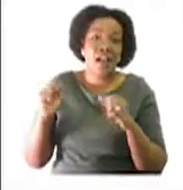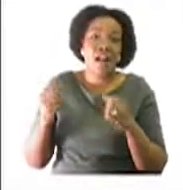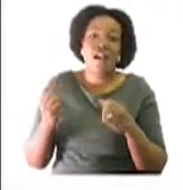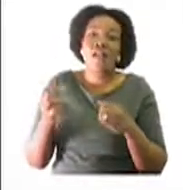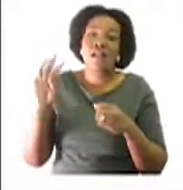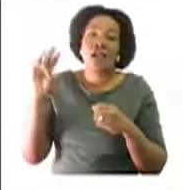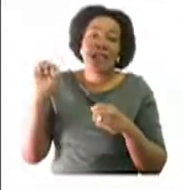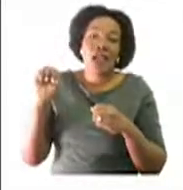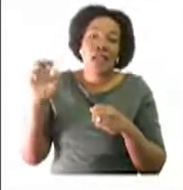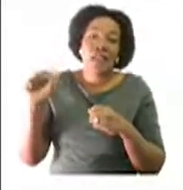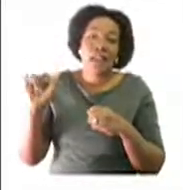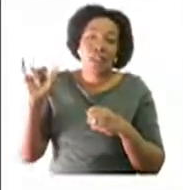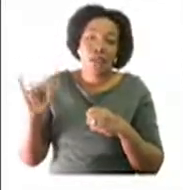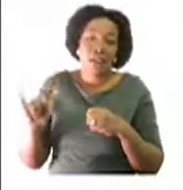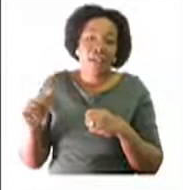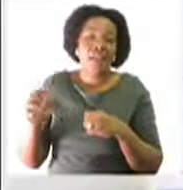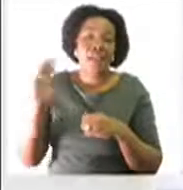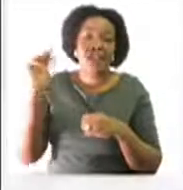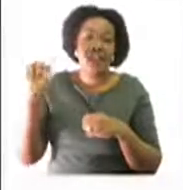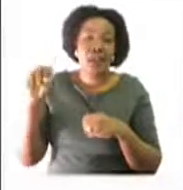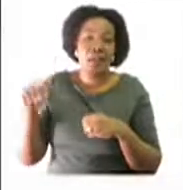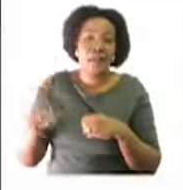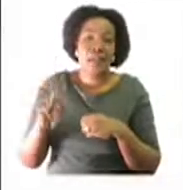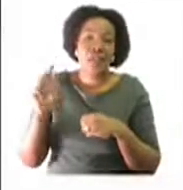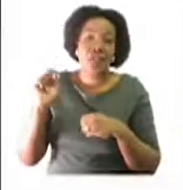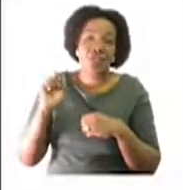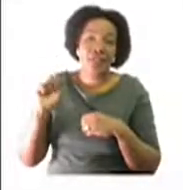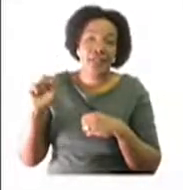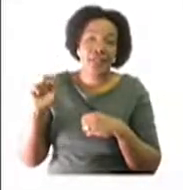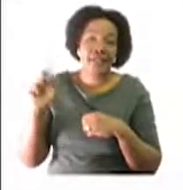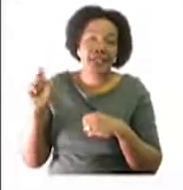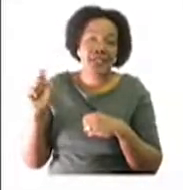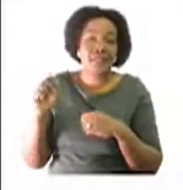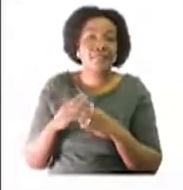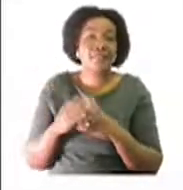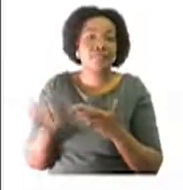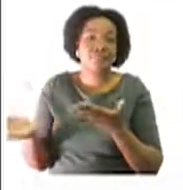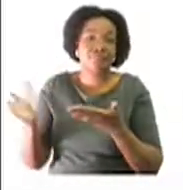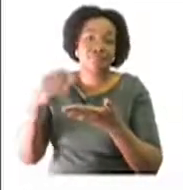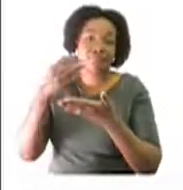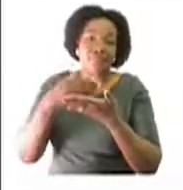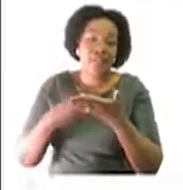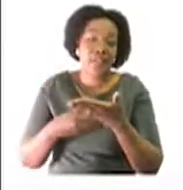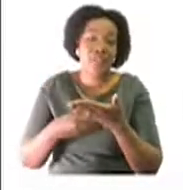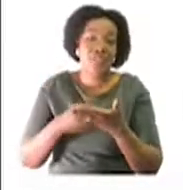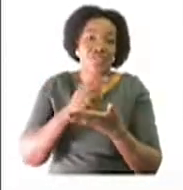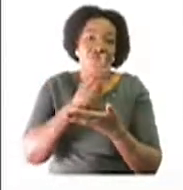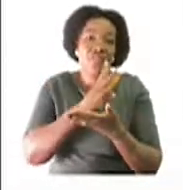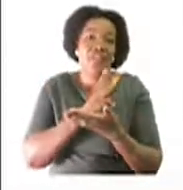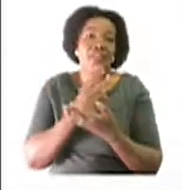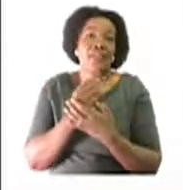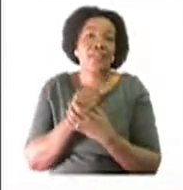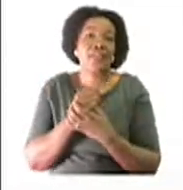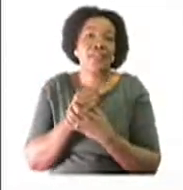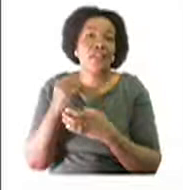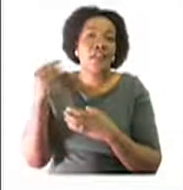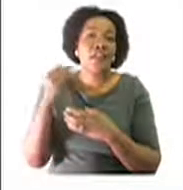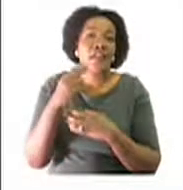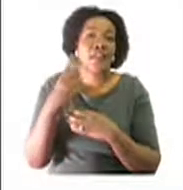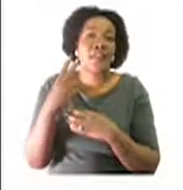Now I would like for you to turn to page 15. Now we have on grade 3 level,